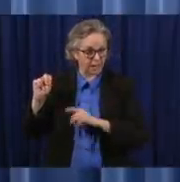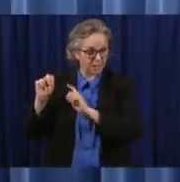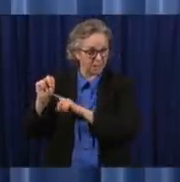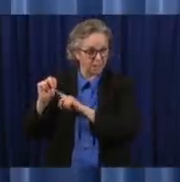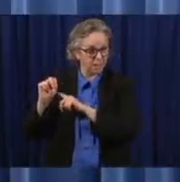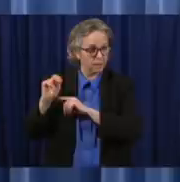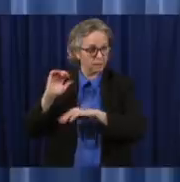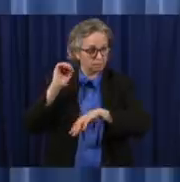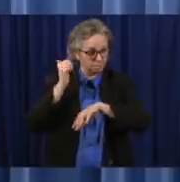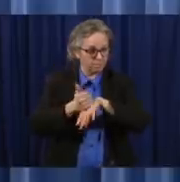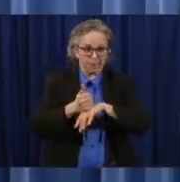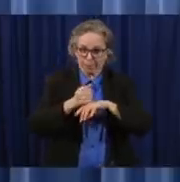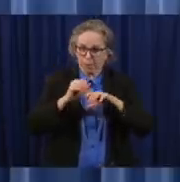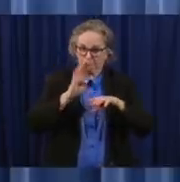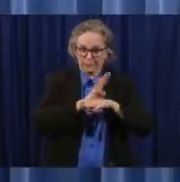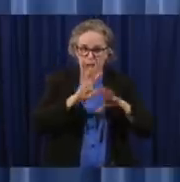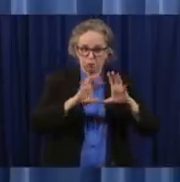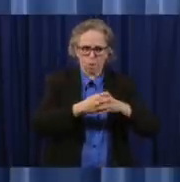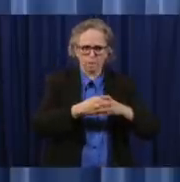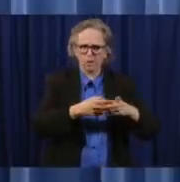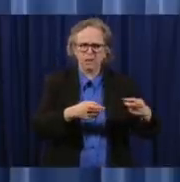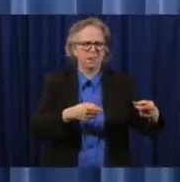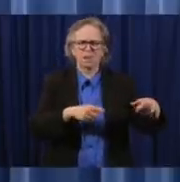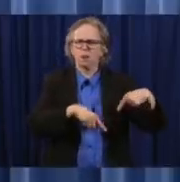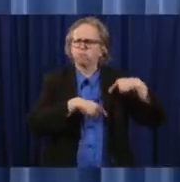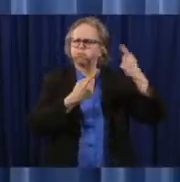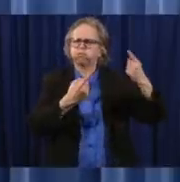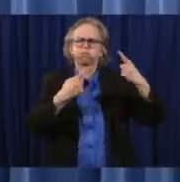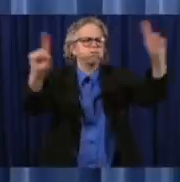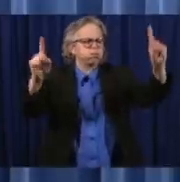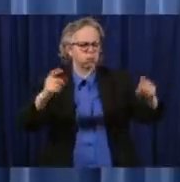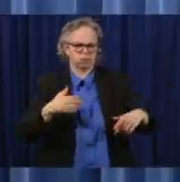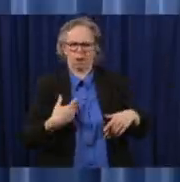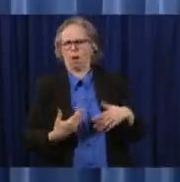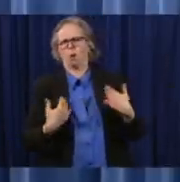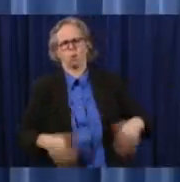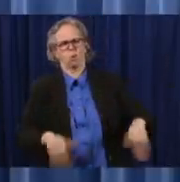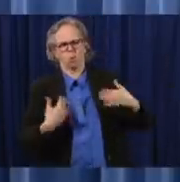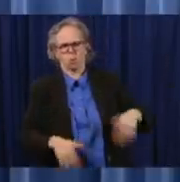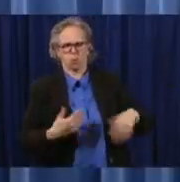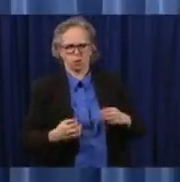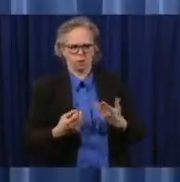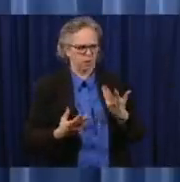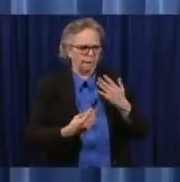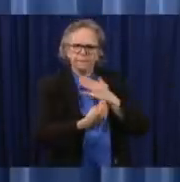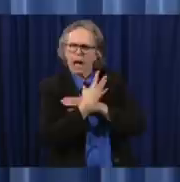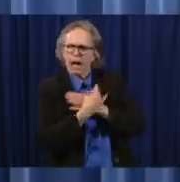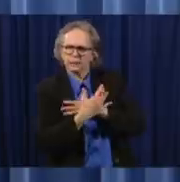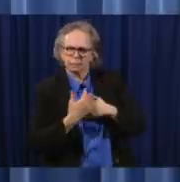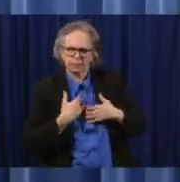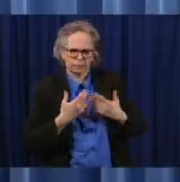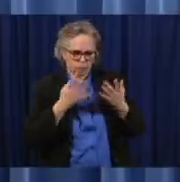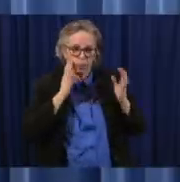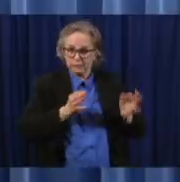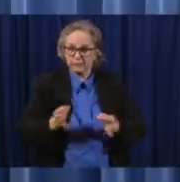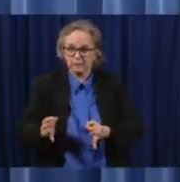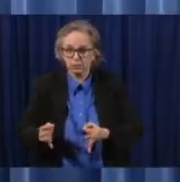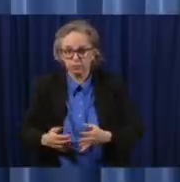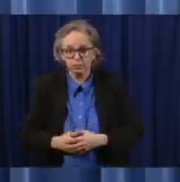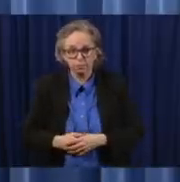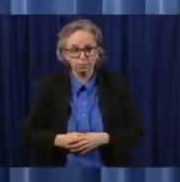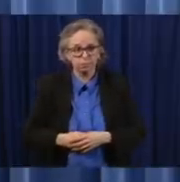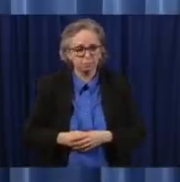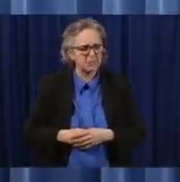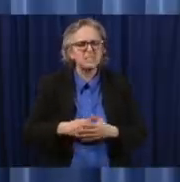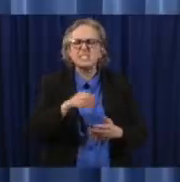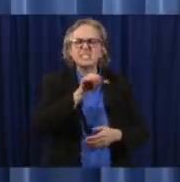And some of the announcements that we made yesterday came as a direct result of that. We did the same thing in putting